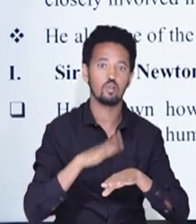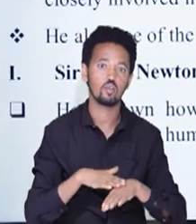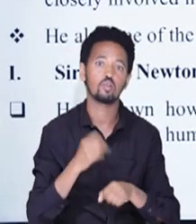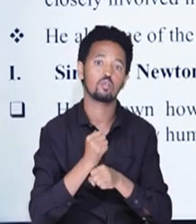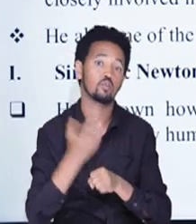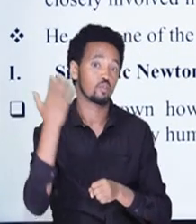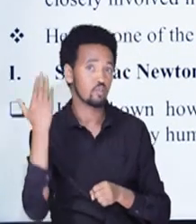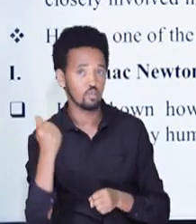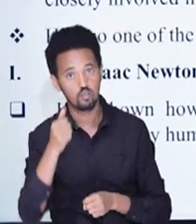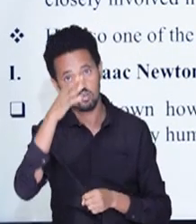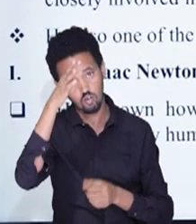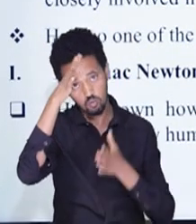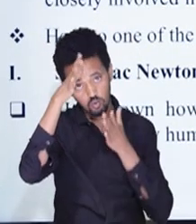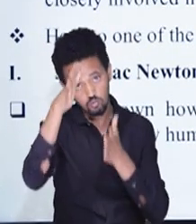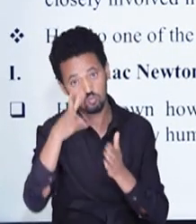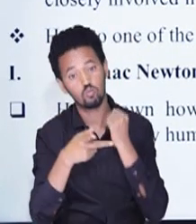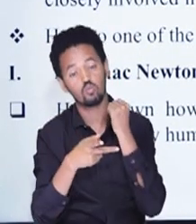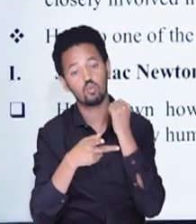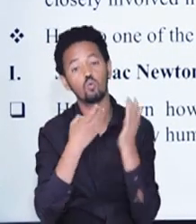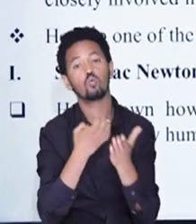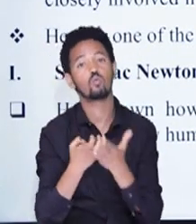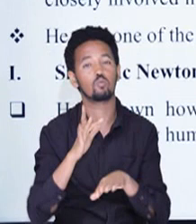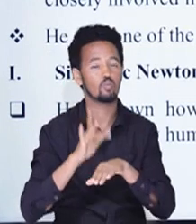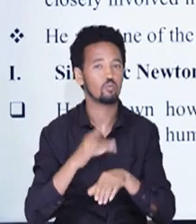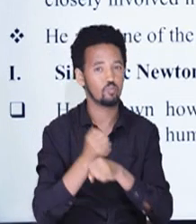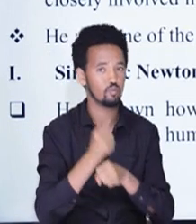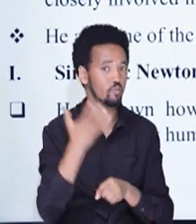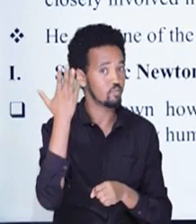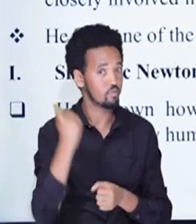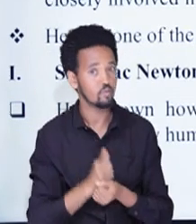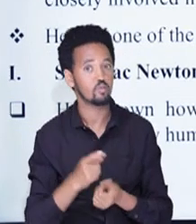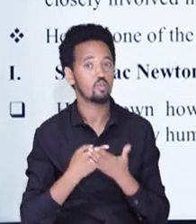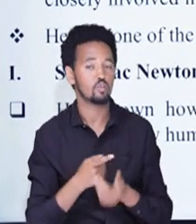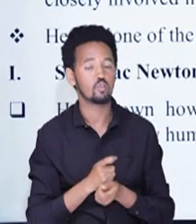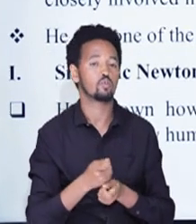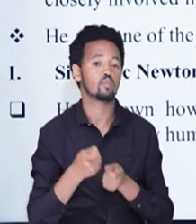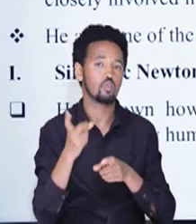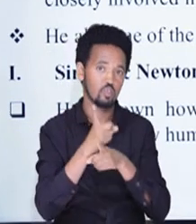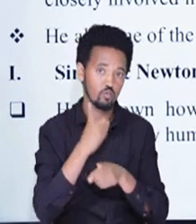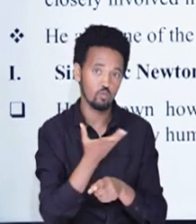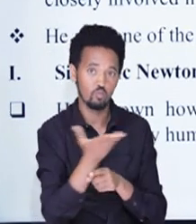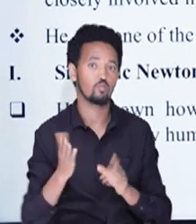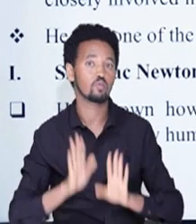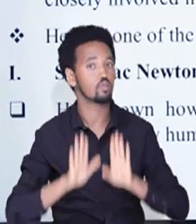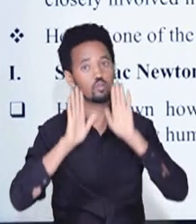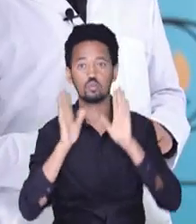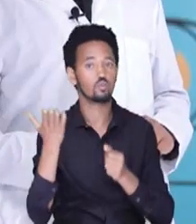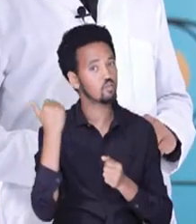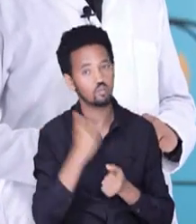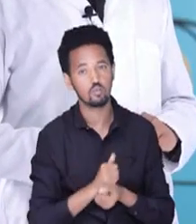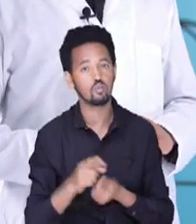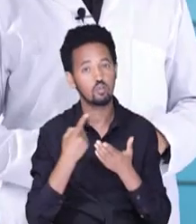and the father of economics, also known as by an inquiry into nature and cause of wealth of a nation, and story